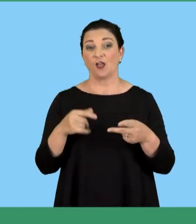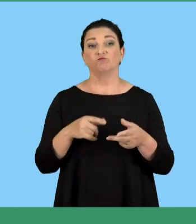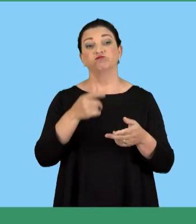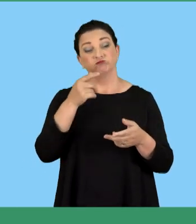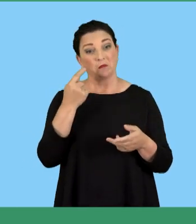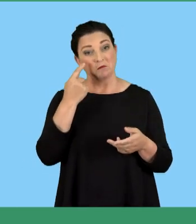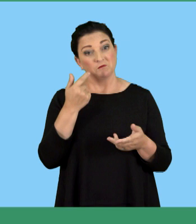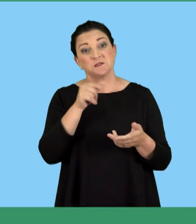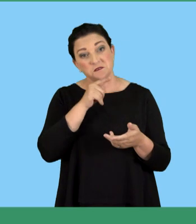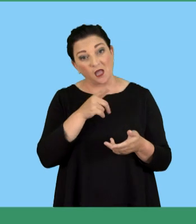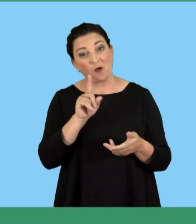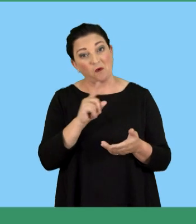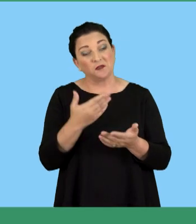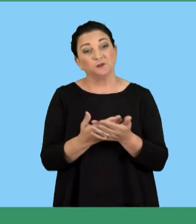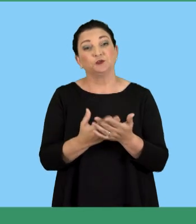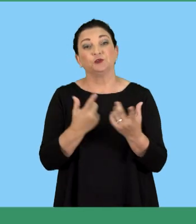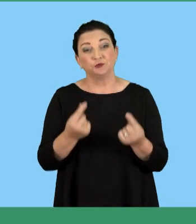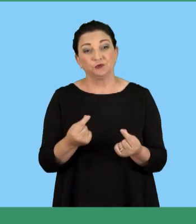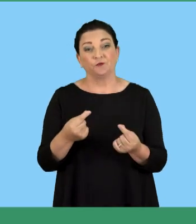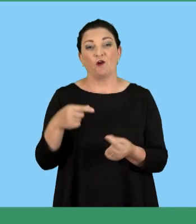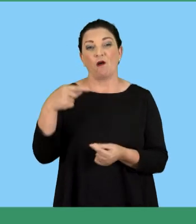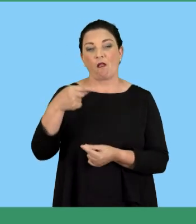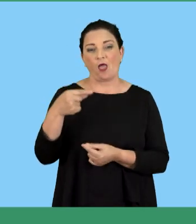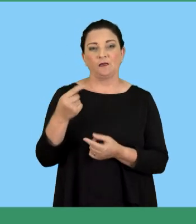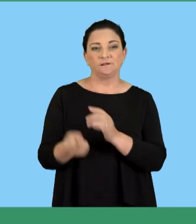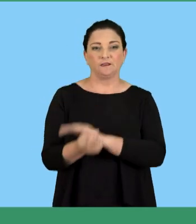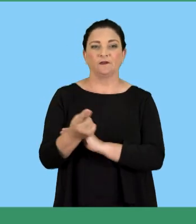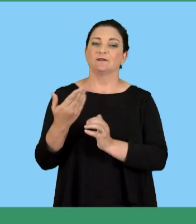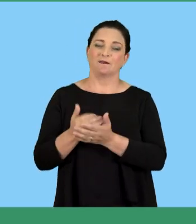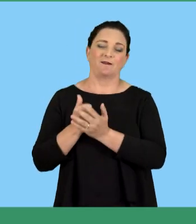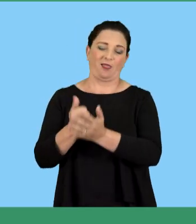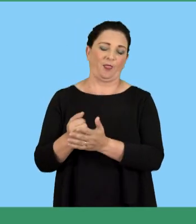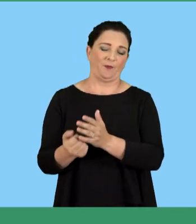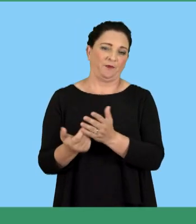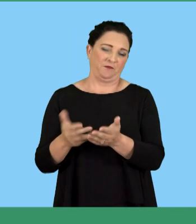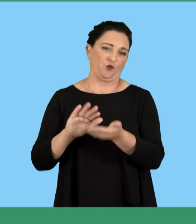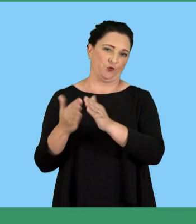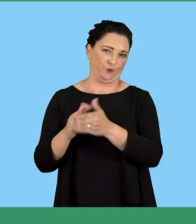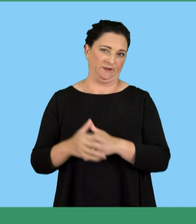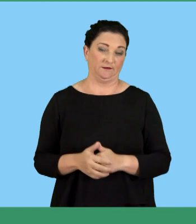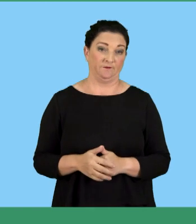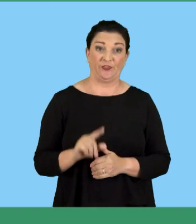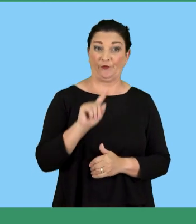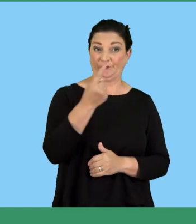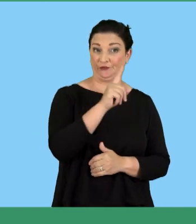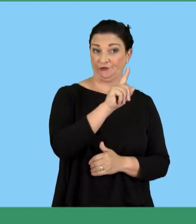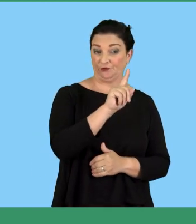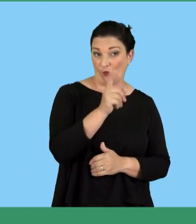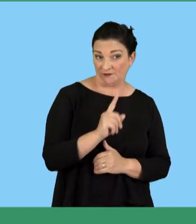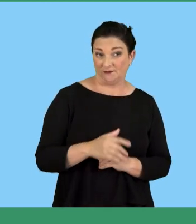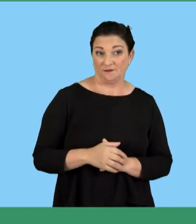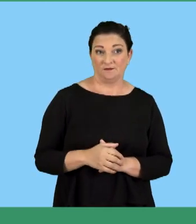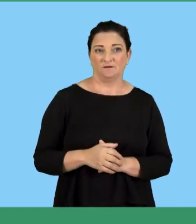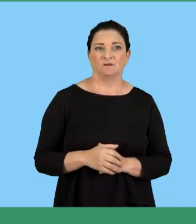investment projects that can be conducted by Gallant's Events to help the community. Now, let's deal with the first one.